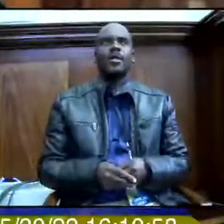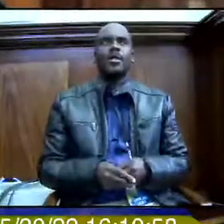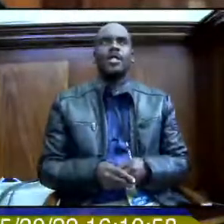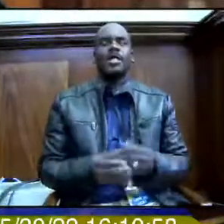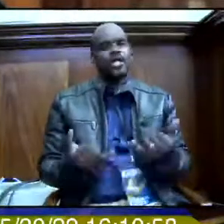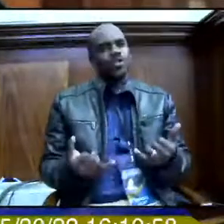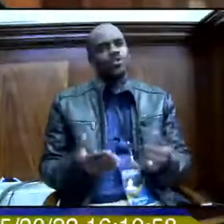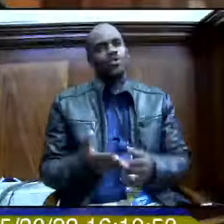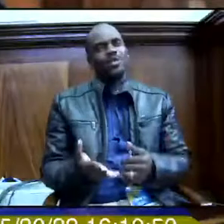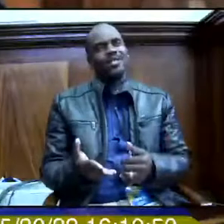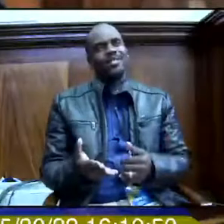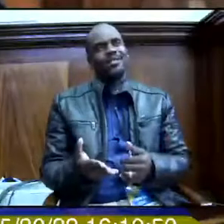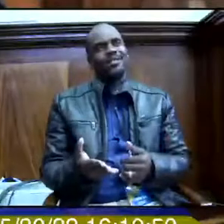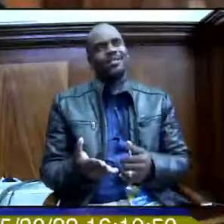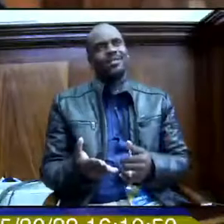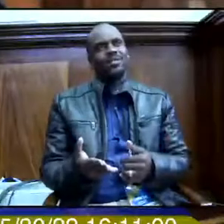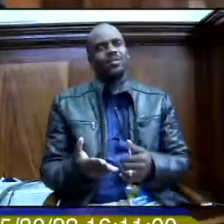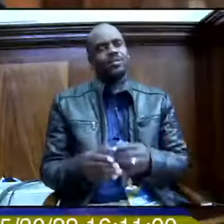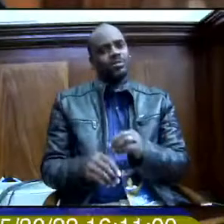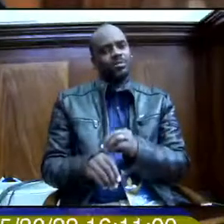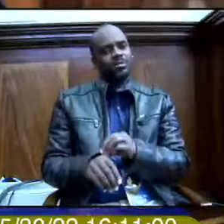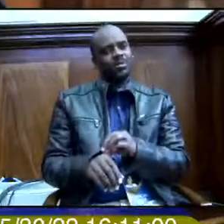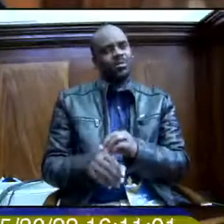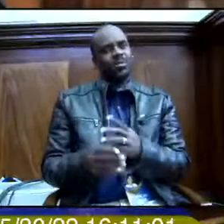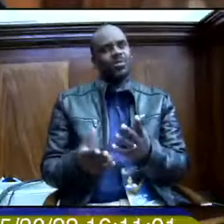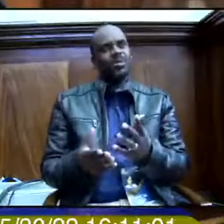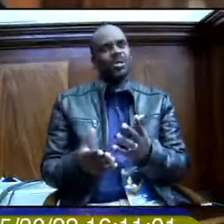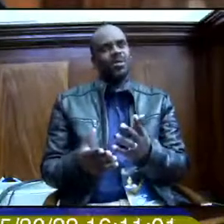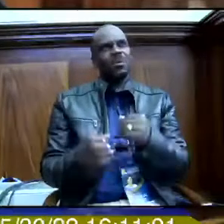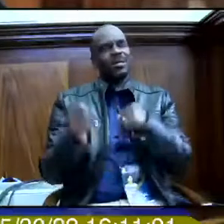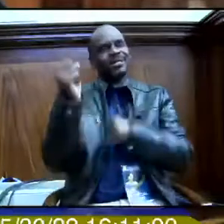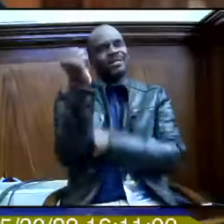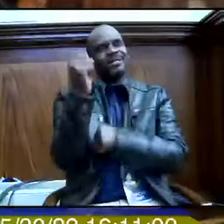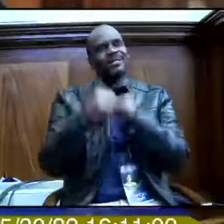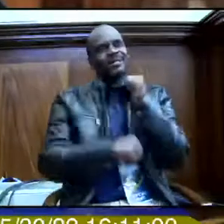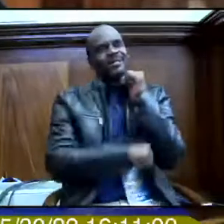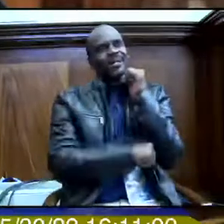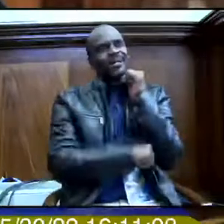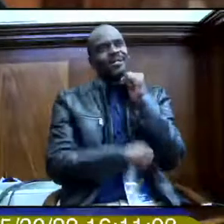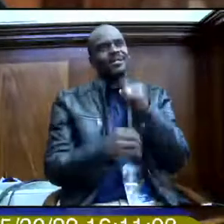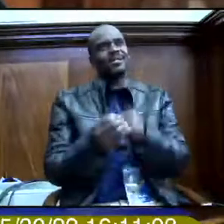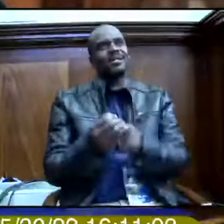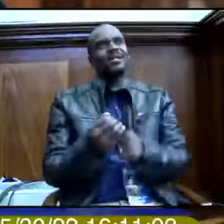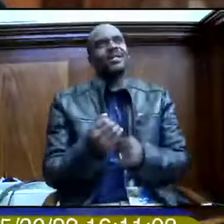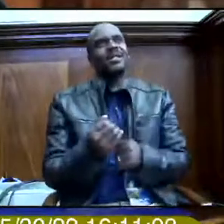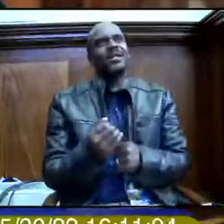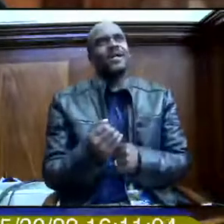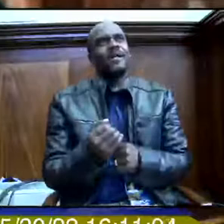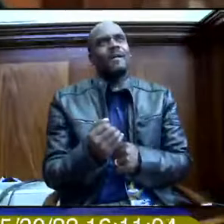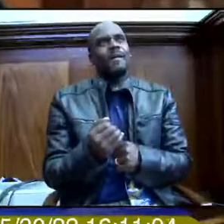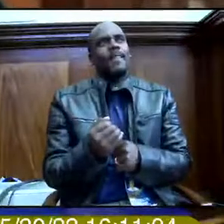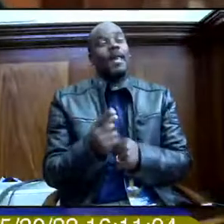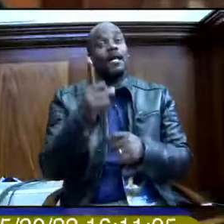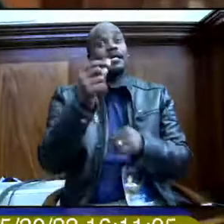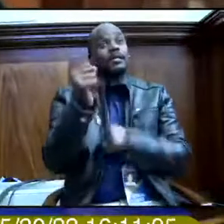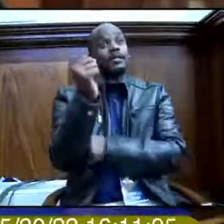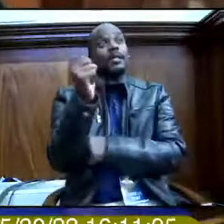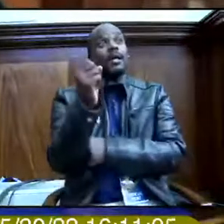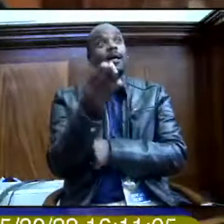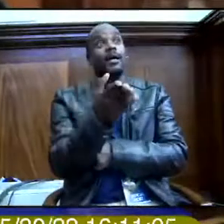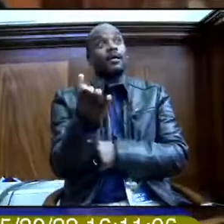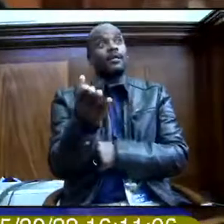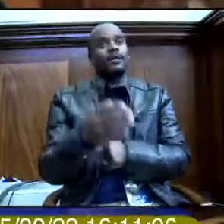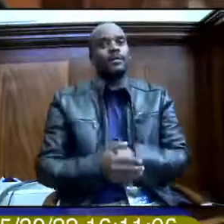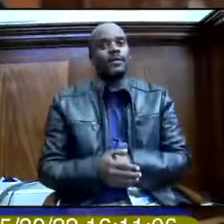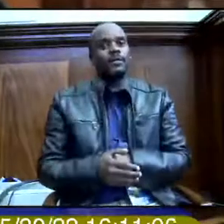that is what that is the scenario how do you ensure that we restructure our tax base and ensure that it serves the purpose that you should serve in